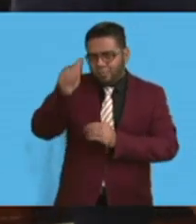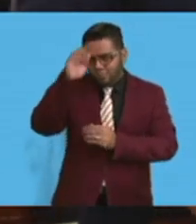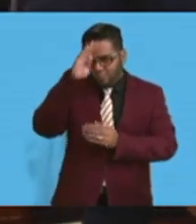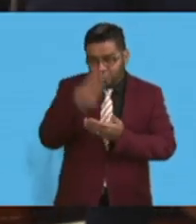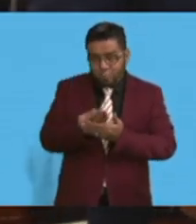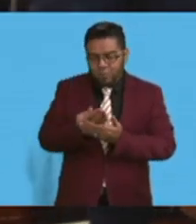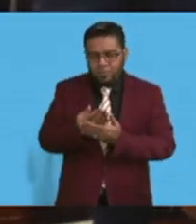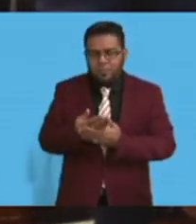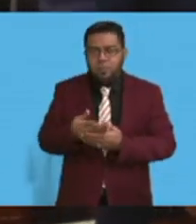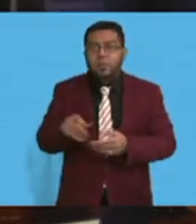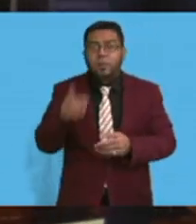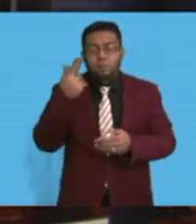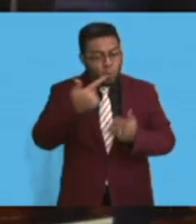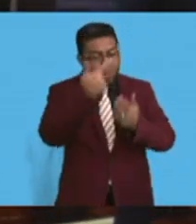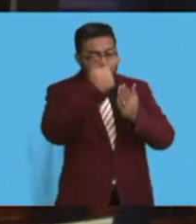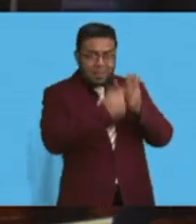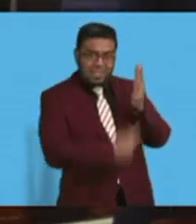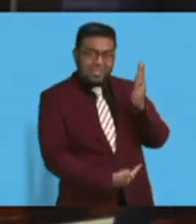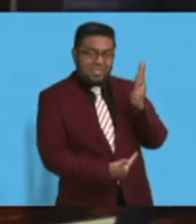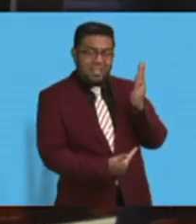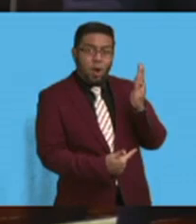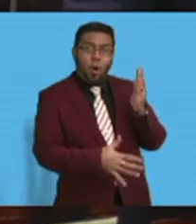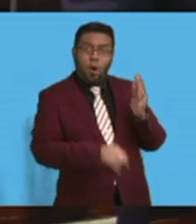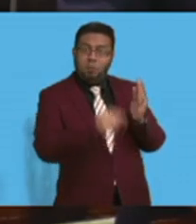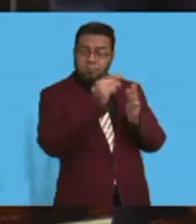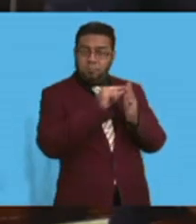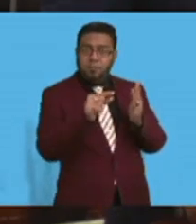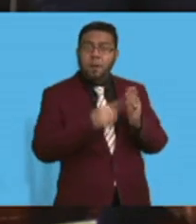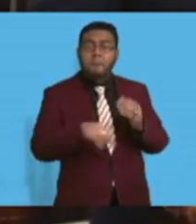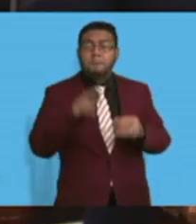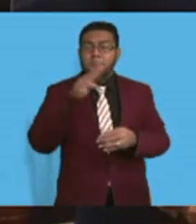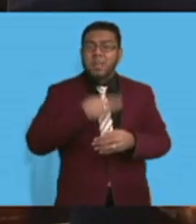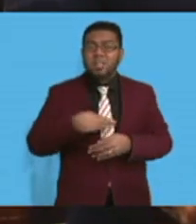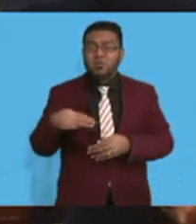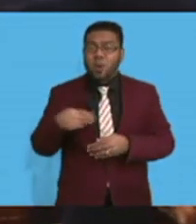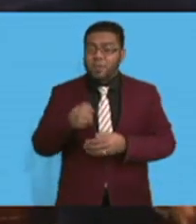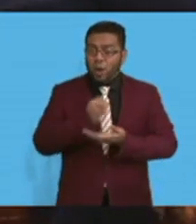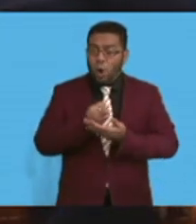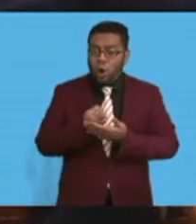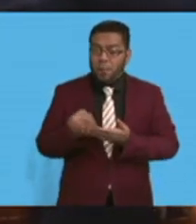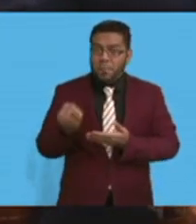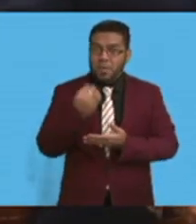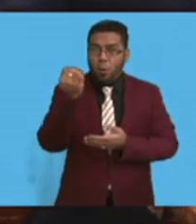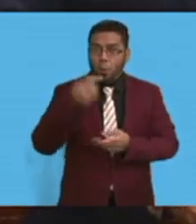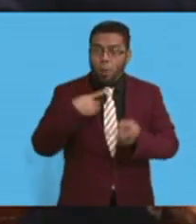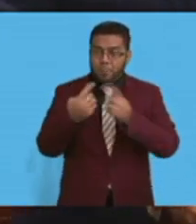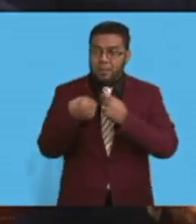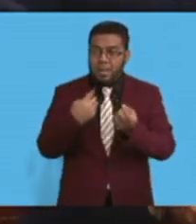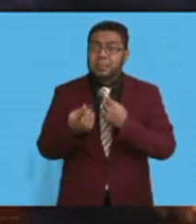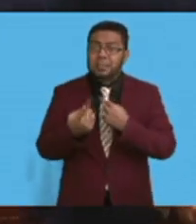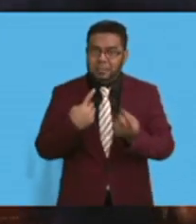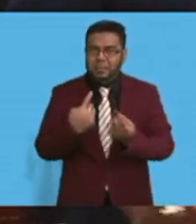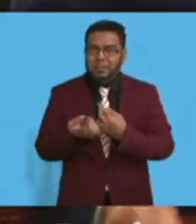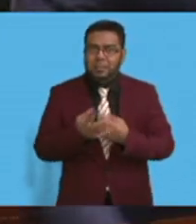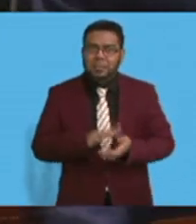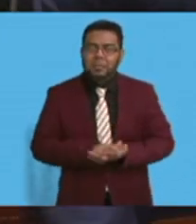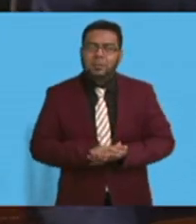awards can be found in the TELS flyer on the Ministry of Economy website, on the TSLB website, and of course in the supplement in the Fiji